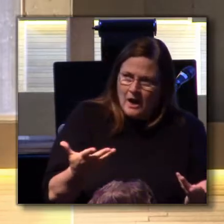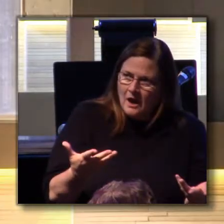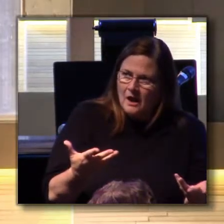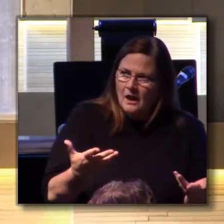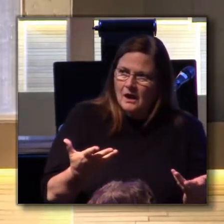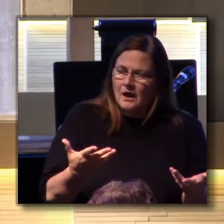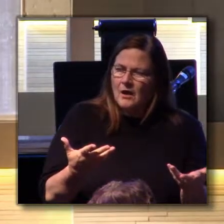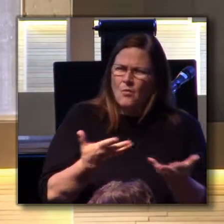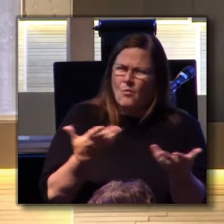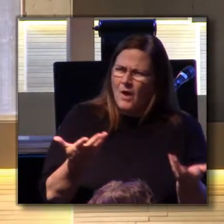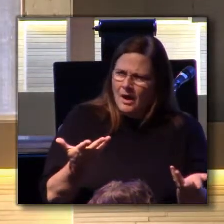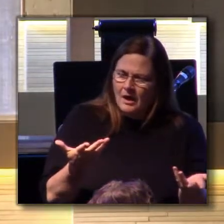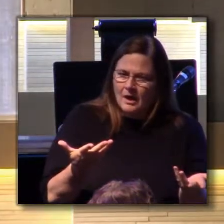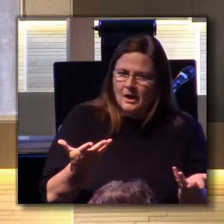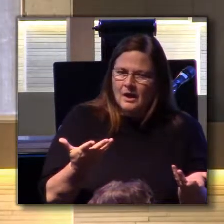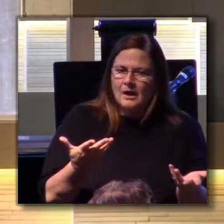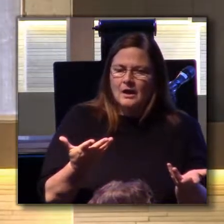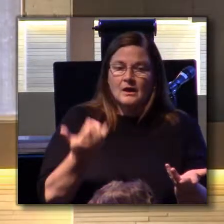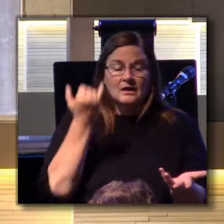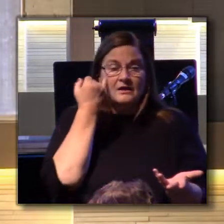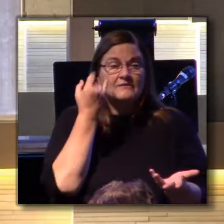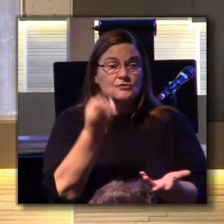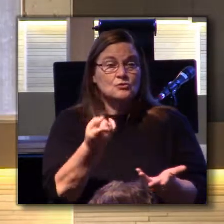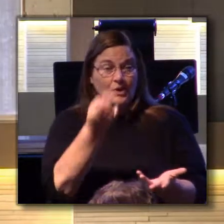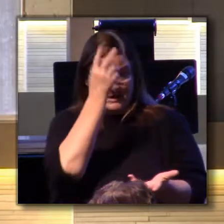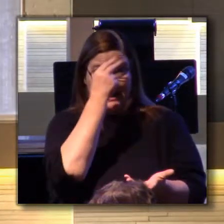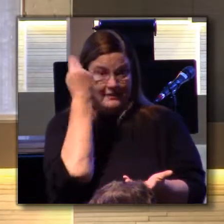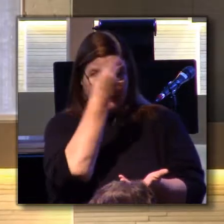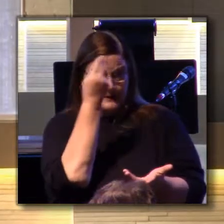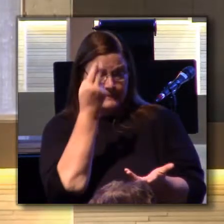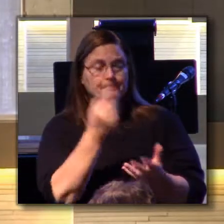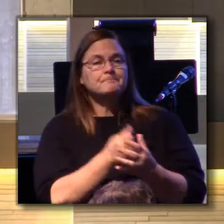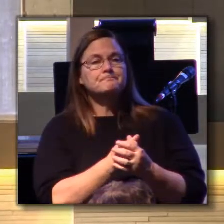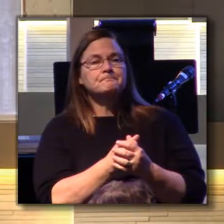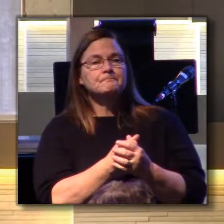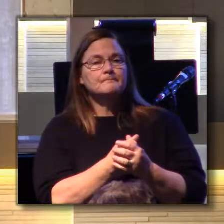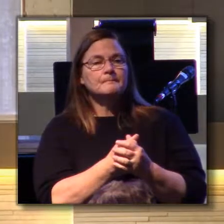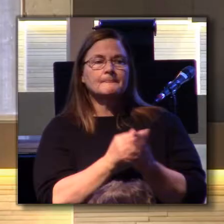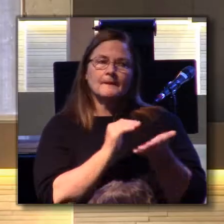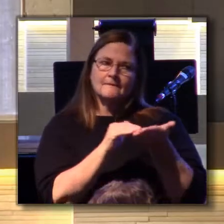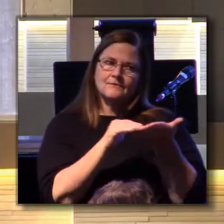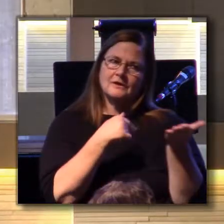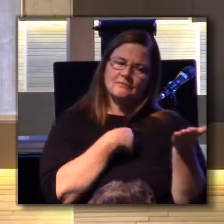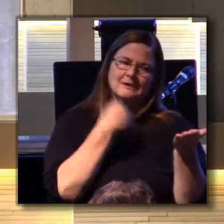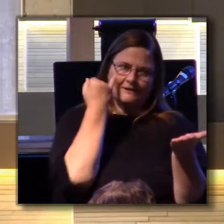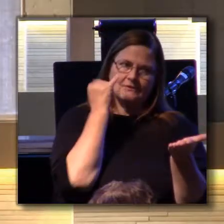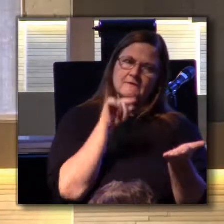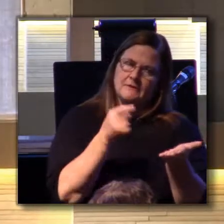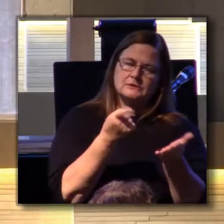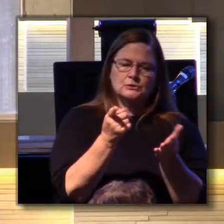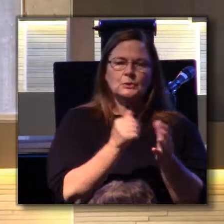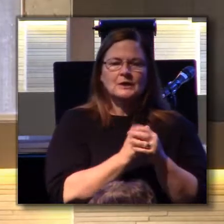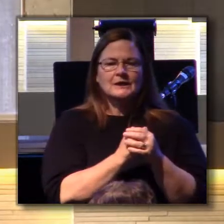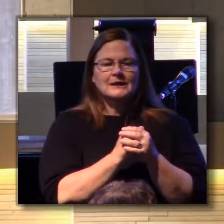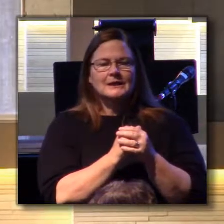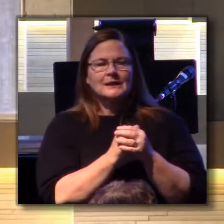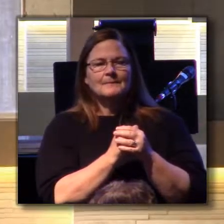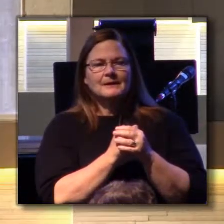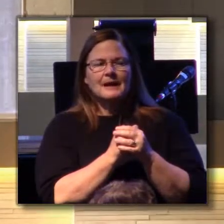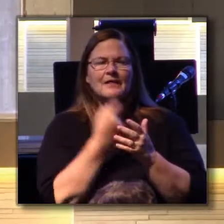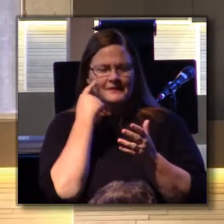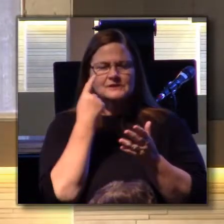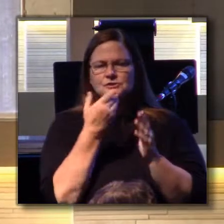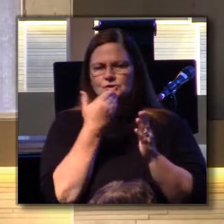What? I mean, if you were Catholic, forgive me if this offends you, I hope it doesn't, but I think it's a good